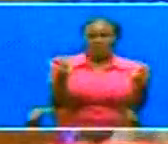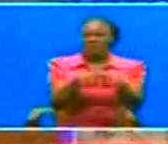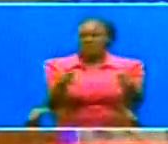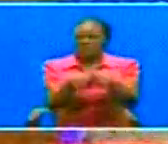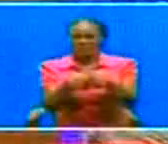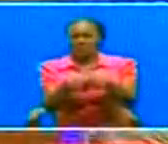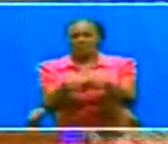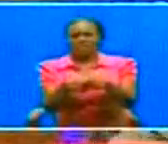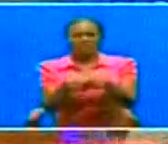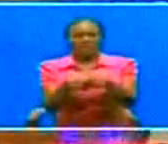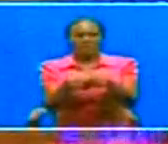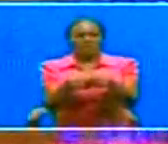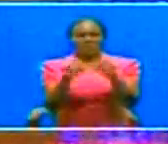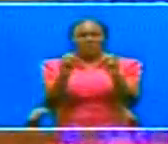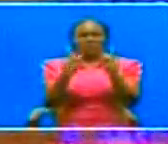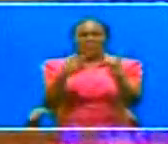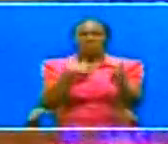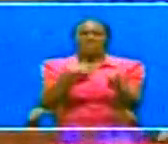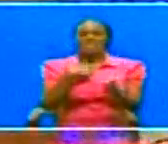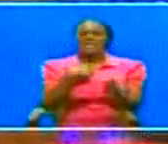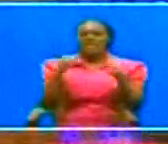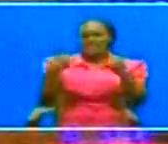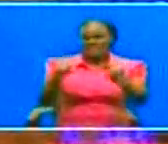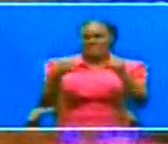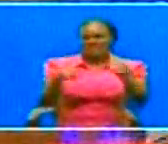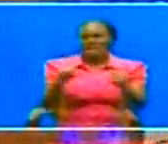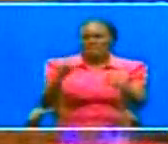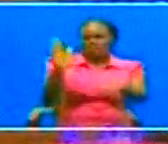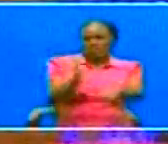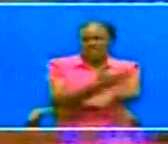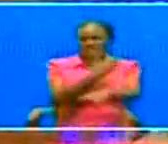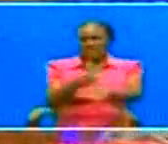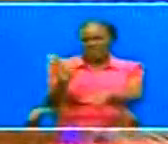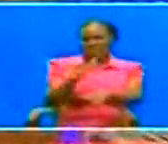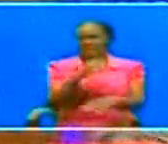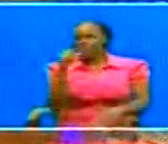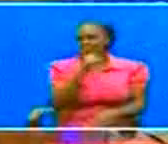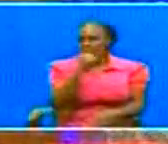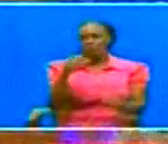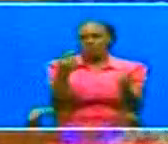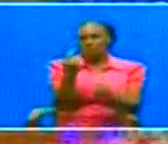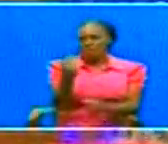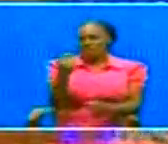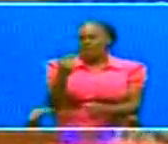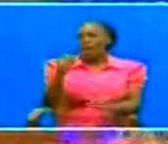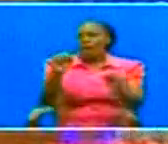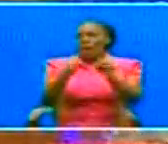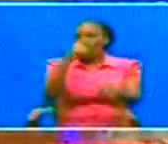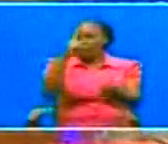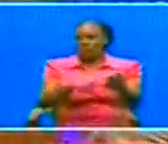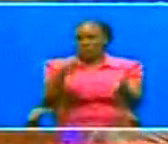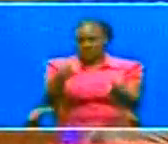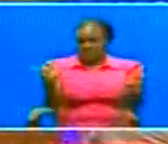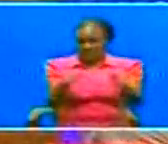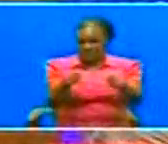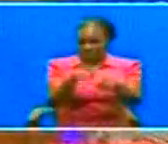lipstick. Come on. And I would be there with the, you know, the comb and stuff and brush. And guess what? Dad did not want me to